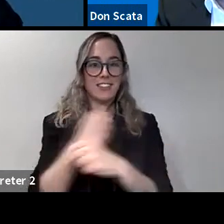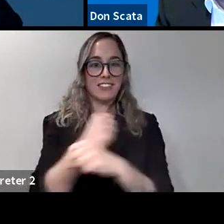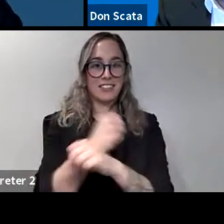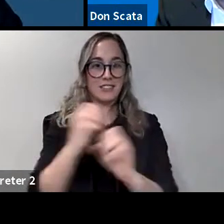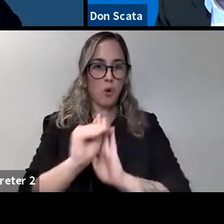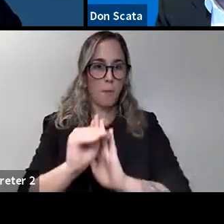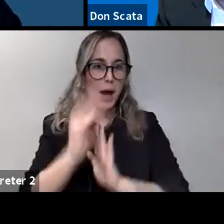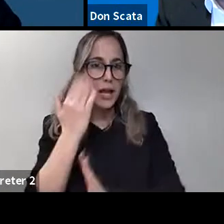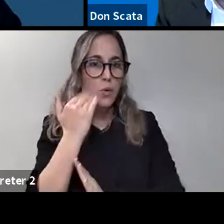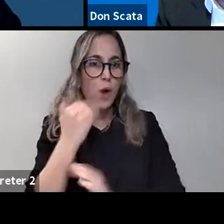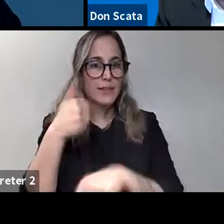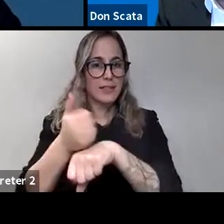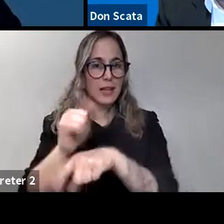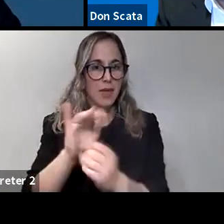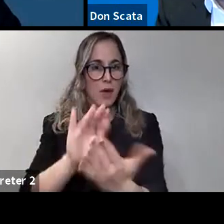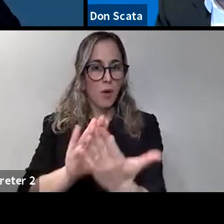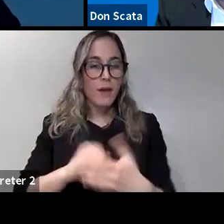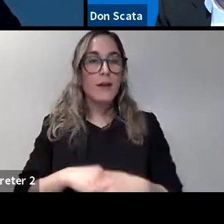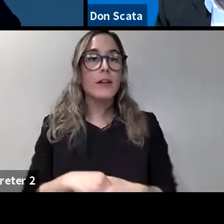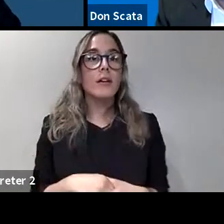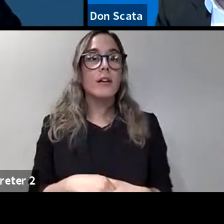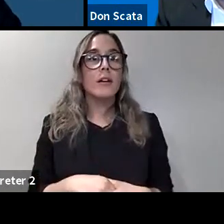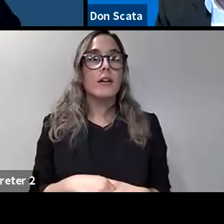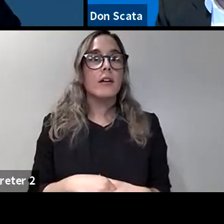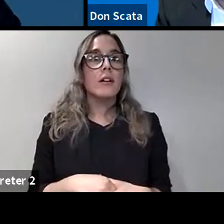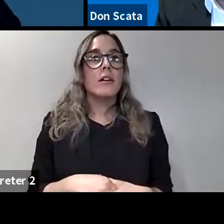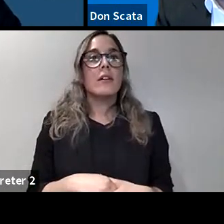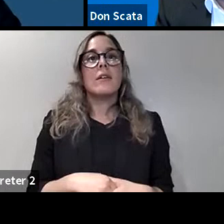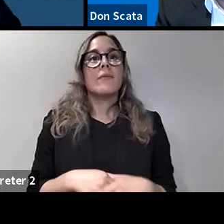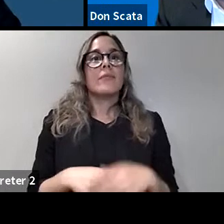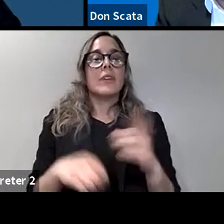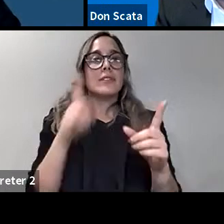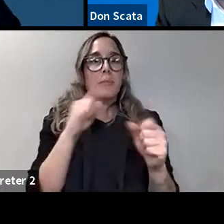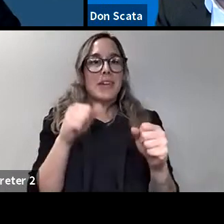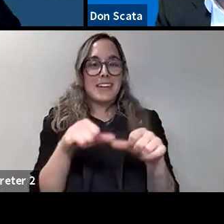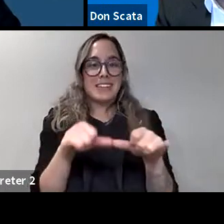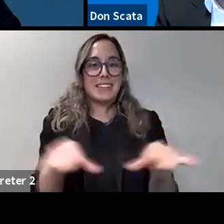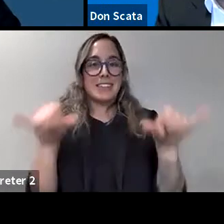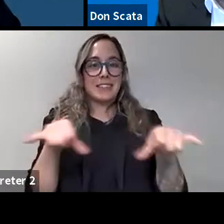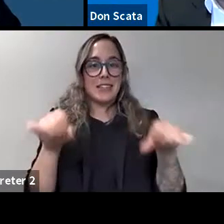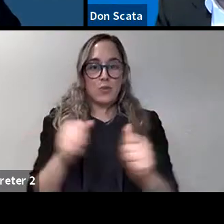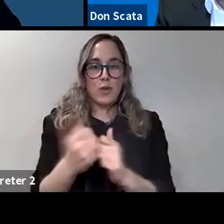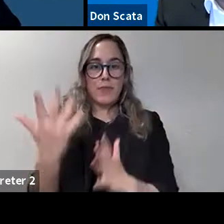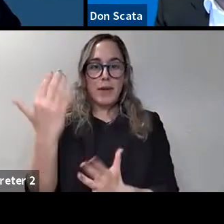Sure. So in order to be consistent with past dose response